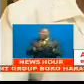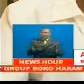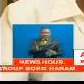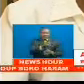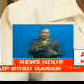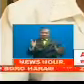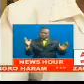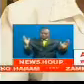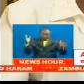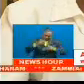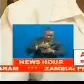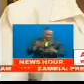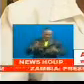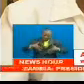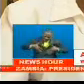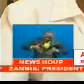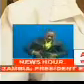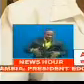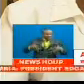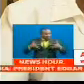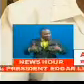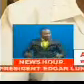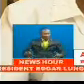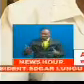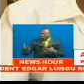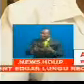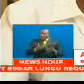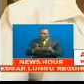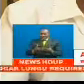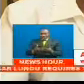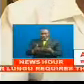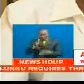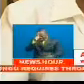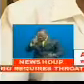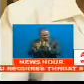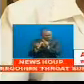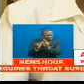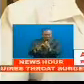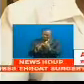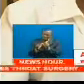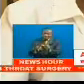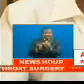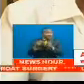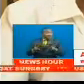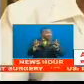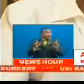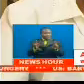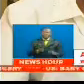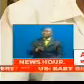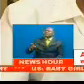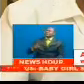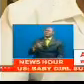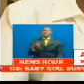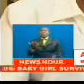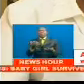is always shut down by still striving to make the most of what she can do. Mrs. Amissah-Arthur says